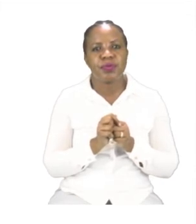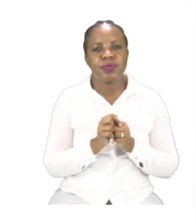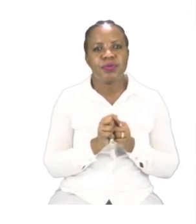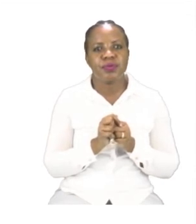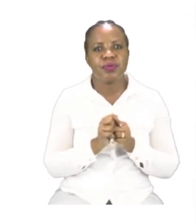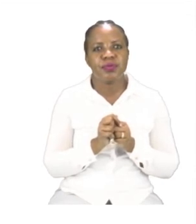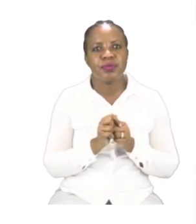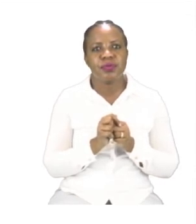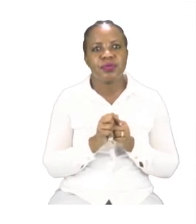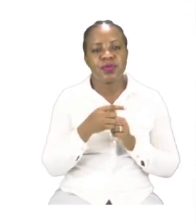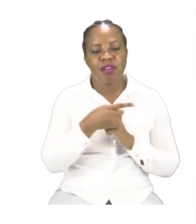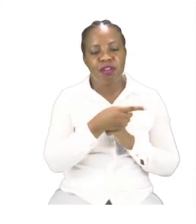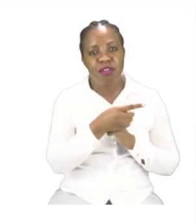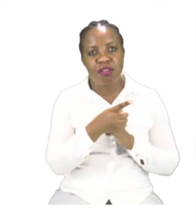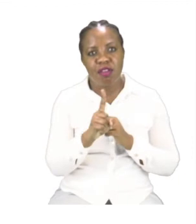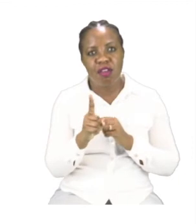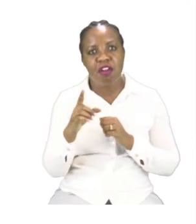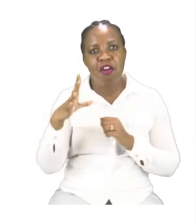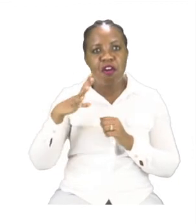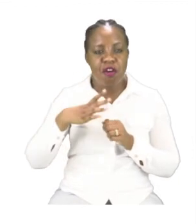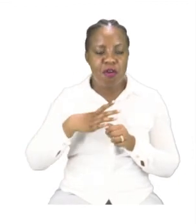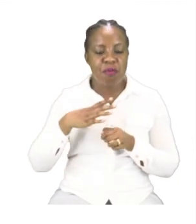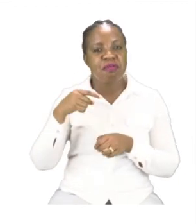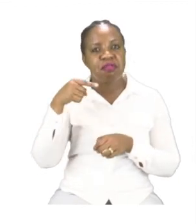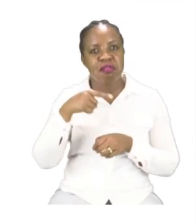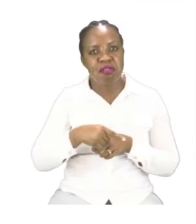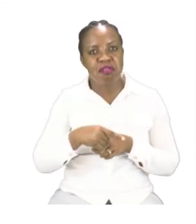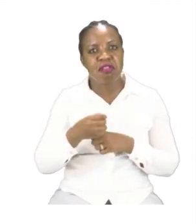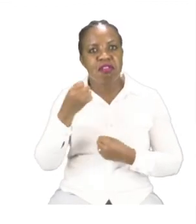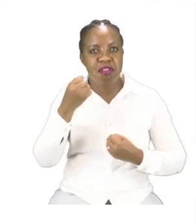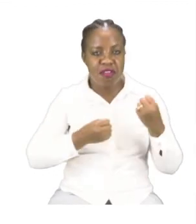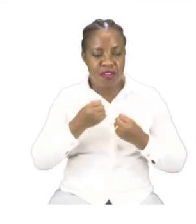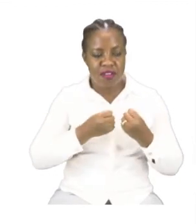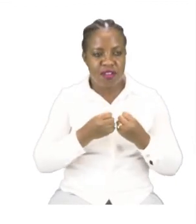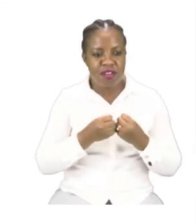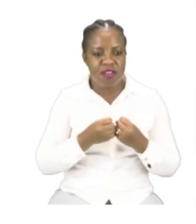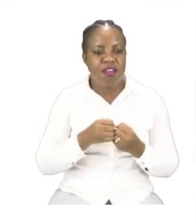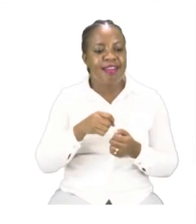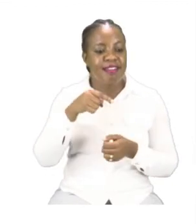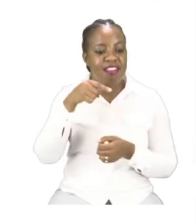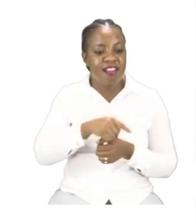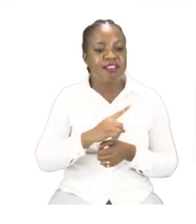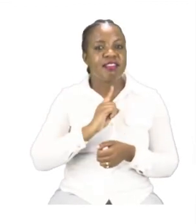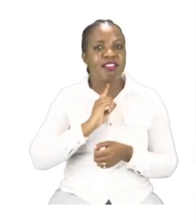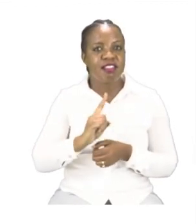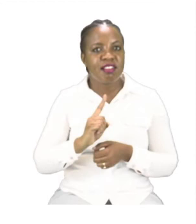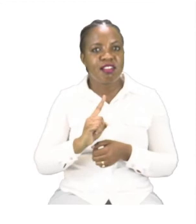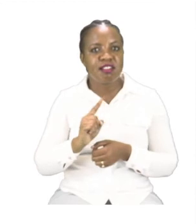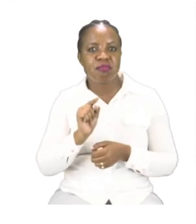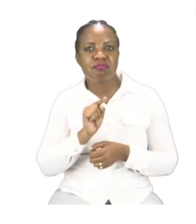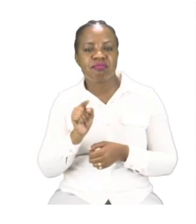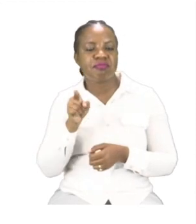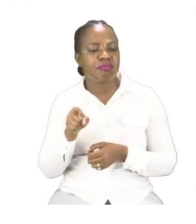again. They own this car. It is dash.